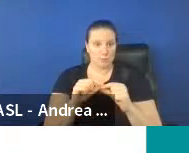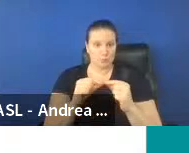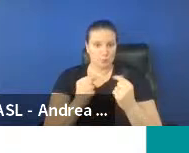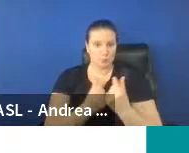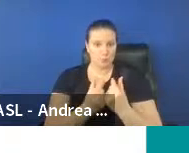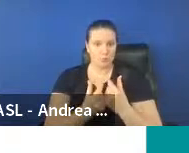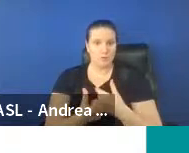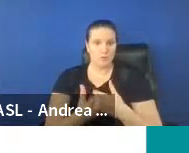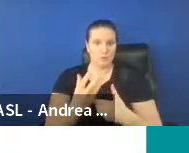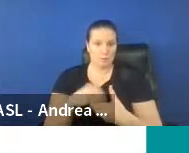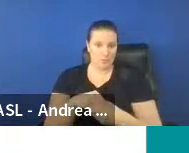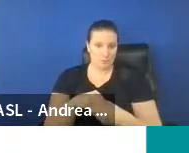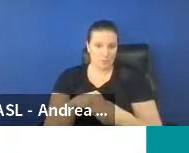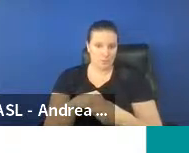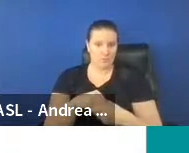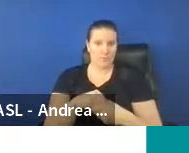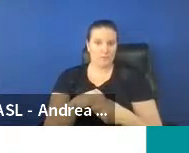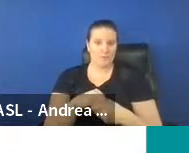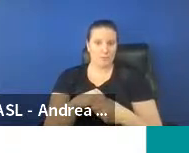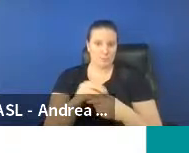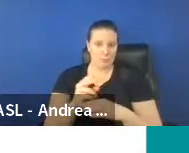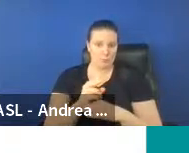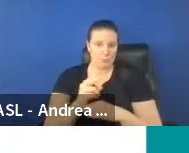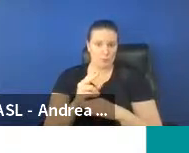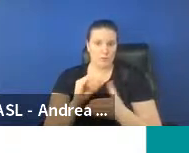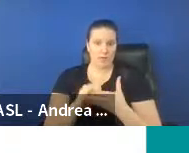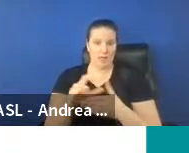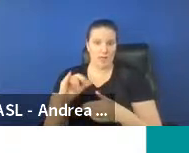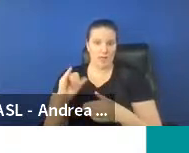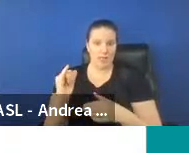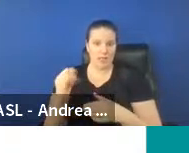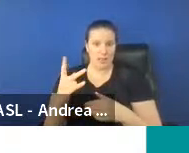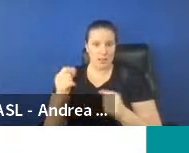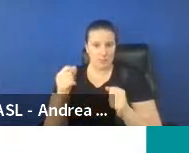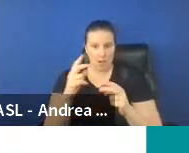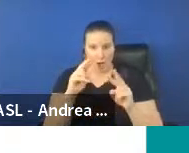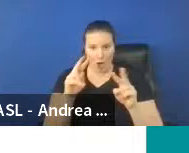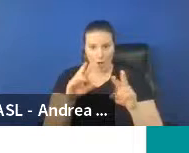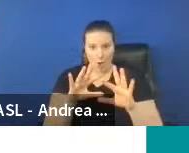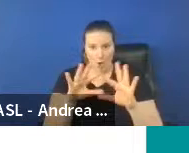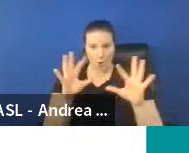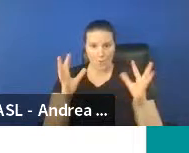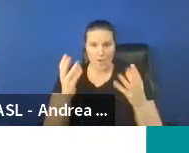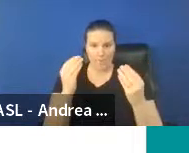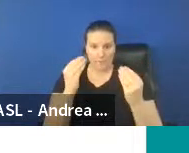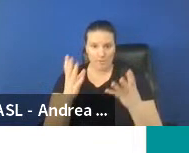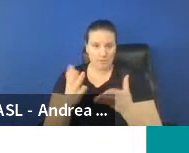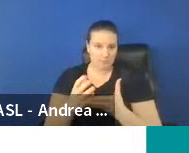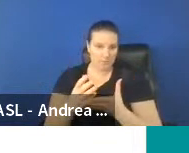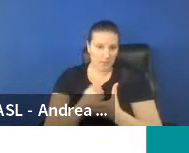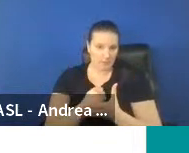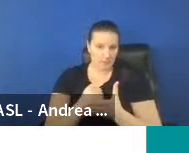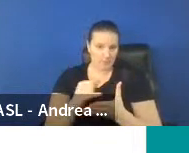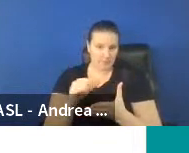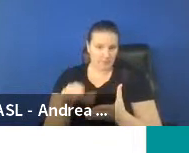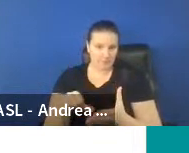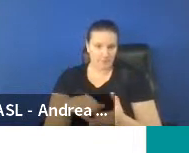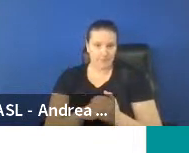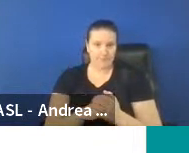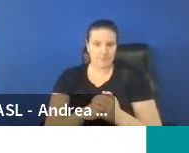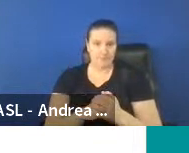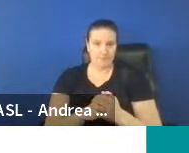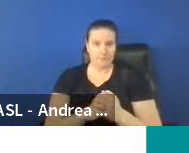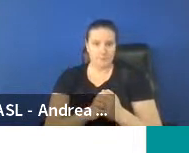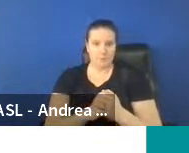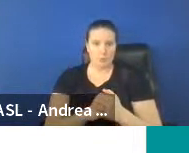for participating and using that link so we could kind of look at the overall information collected. The